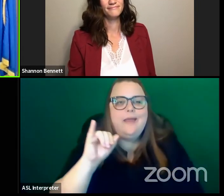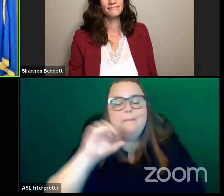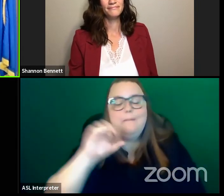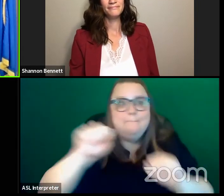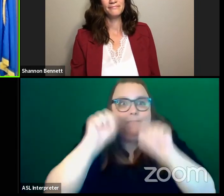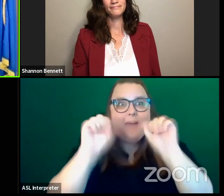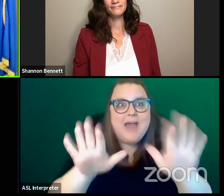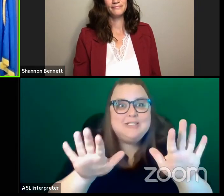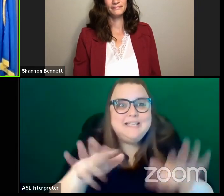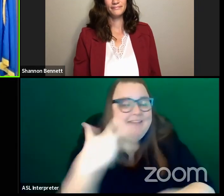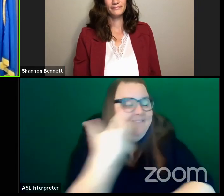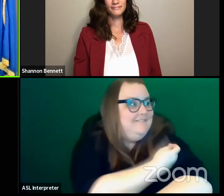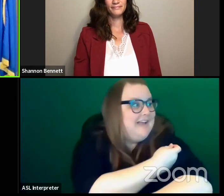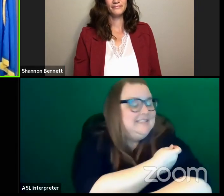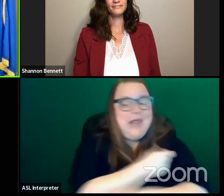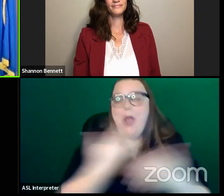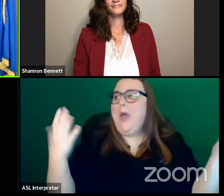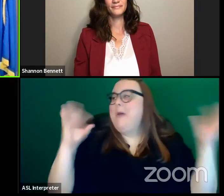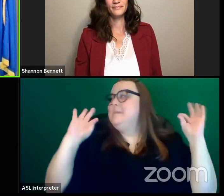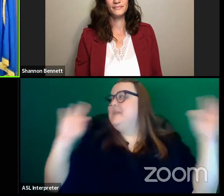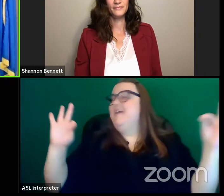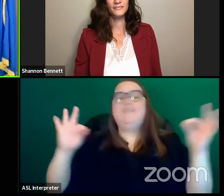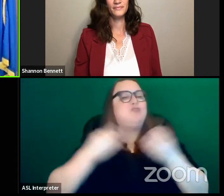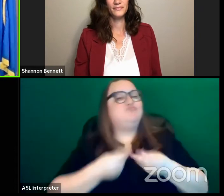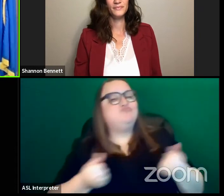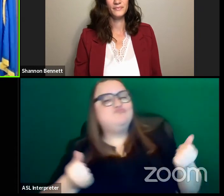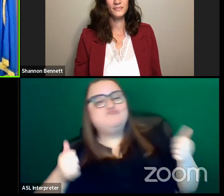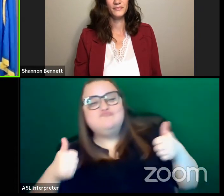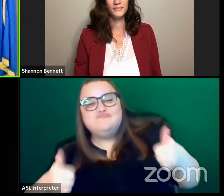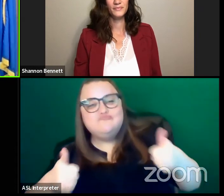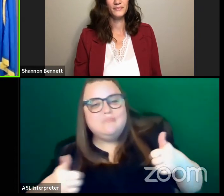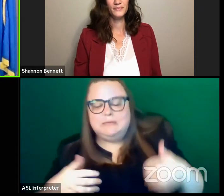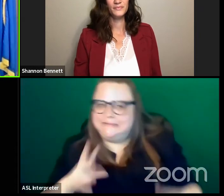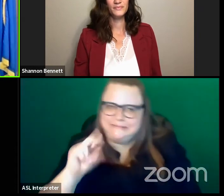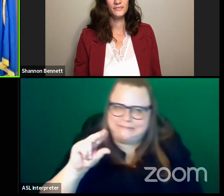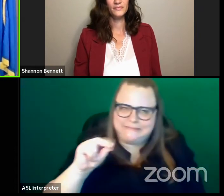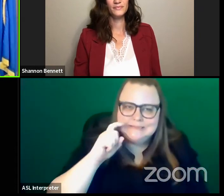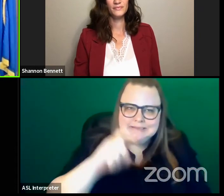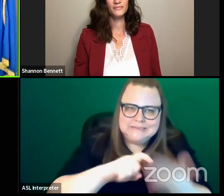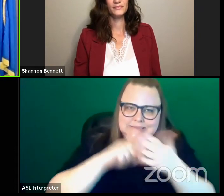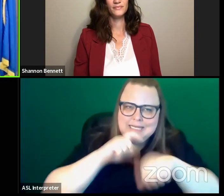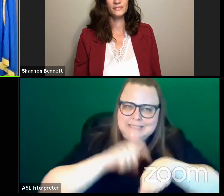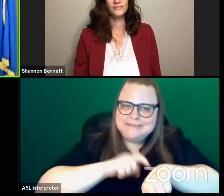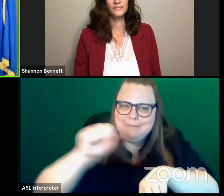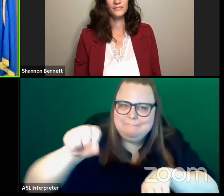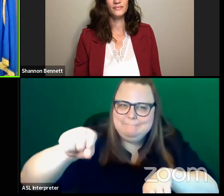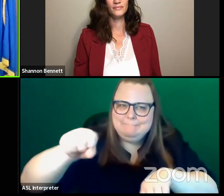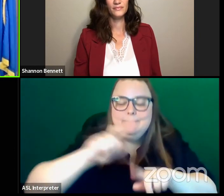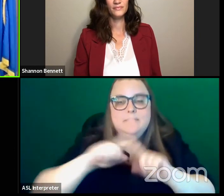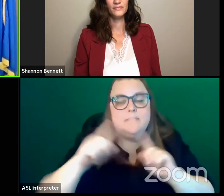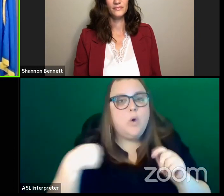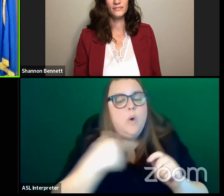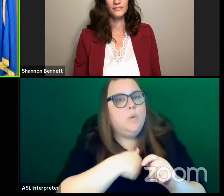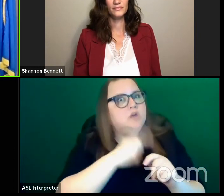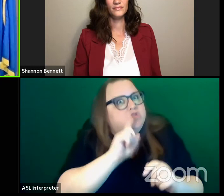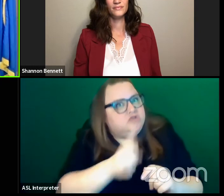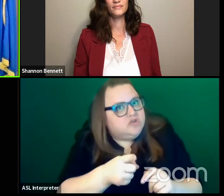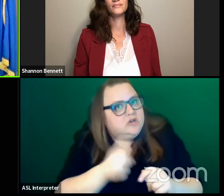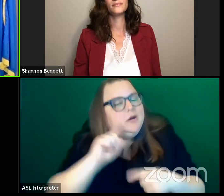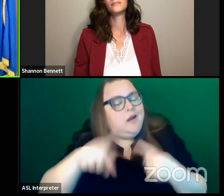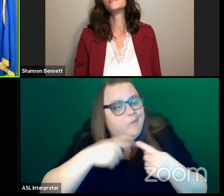get the vaccine and suddenly you're immune. There's going to be a time involved here, but we're positive that once we get this